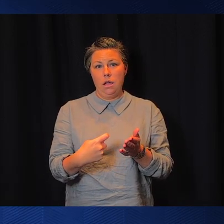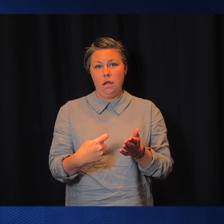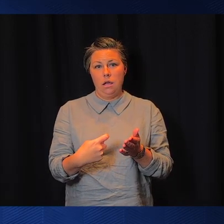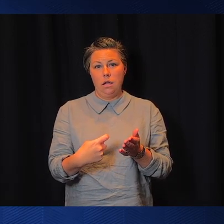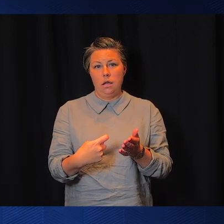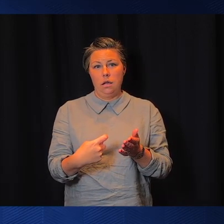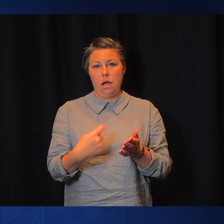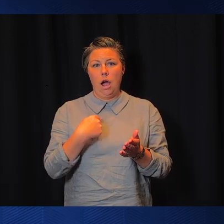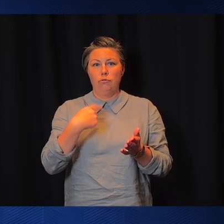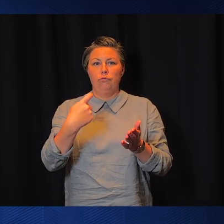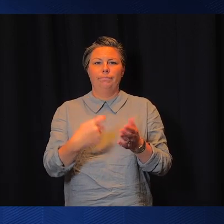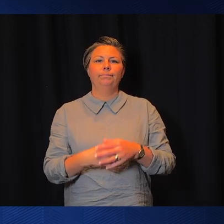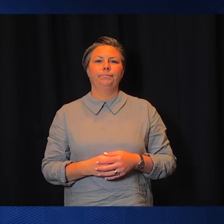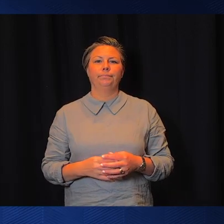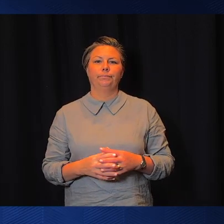the work that our